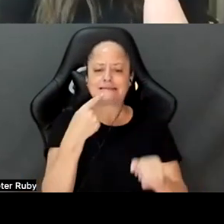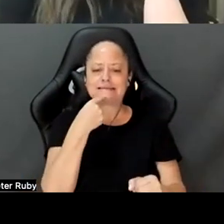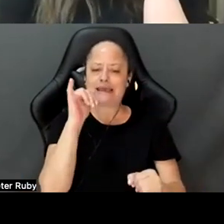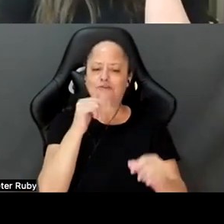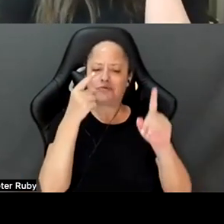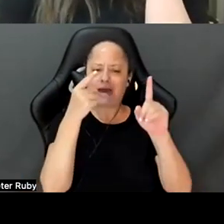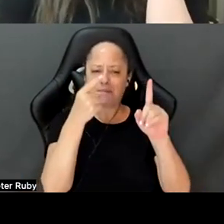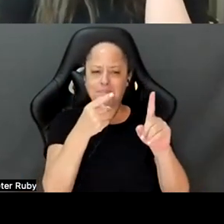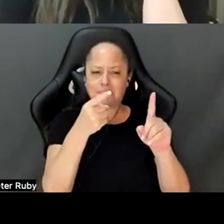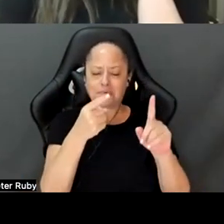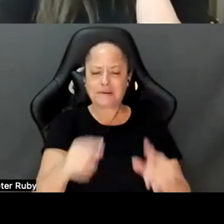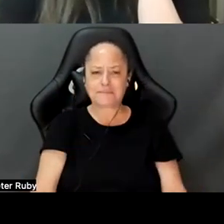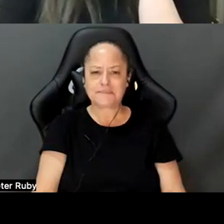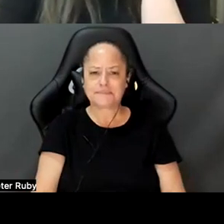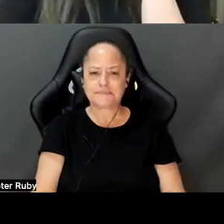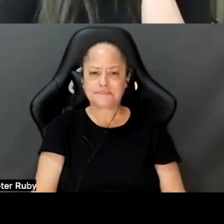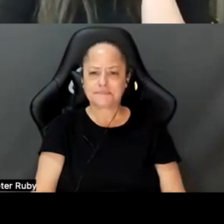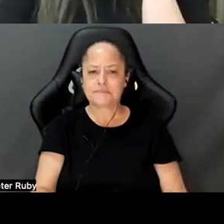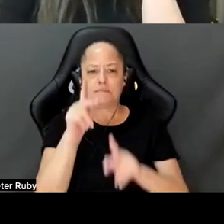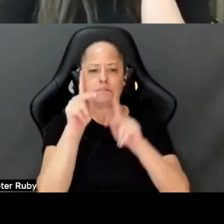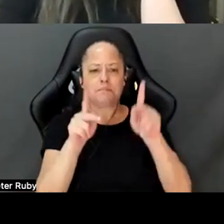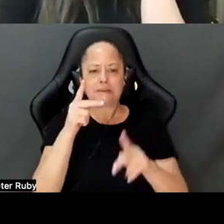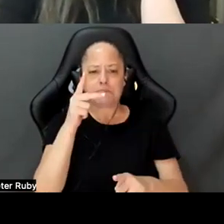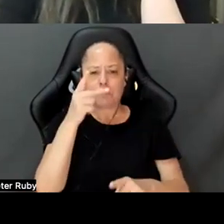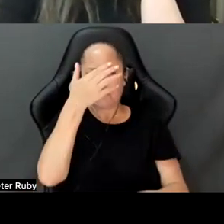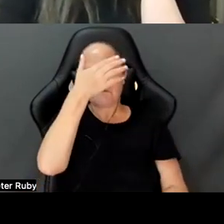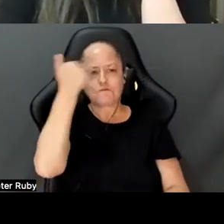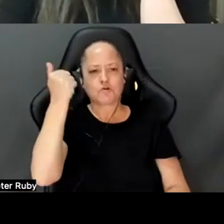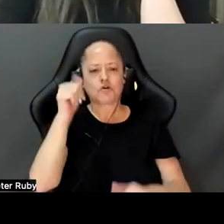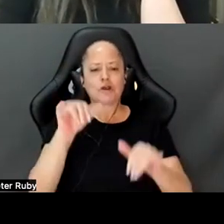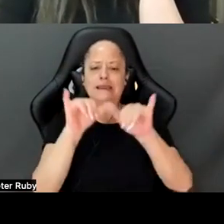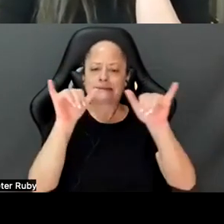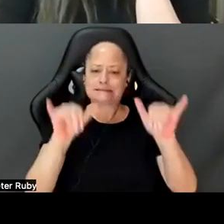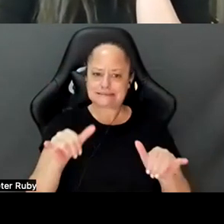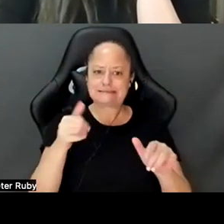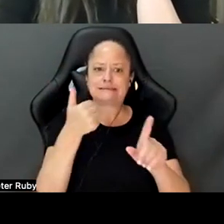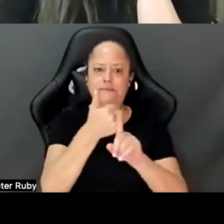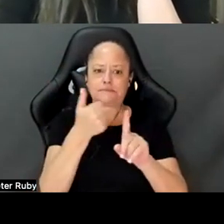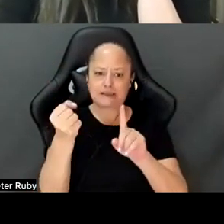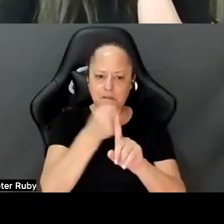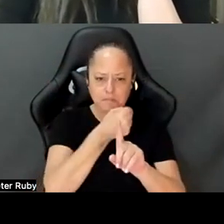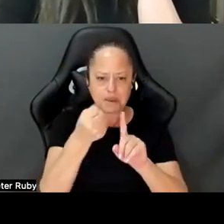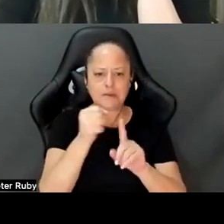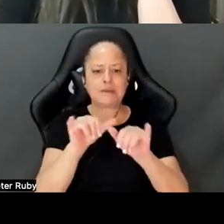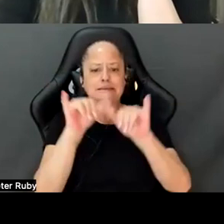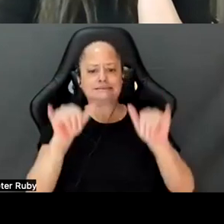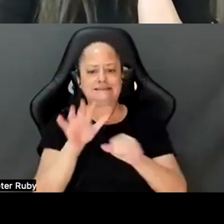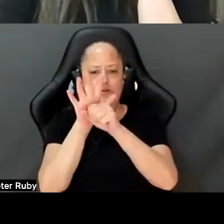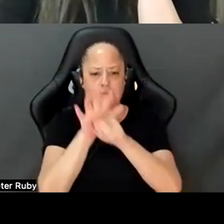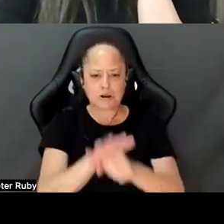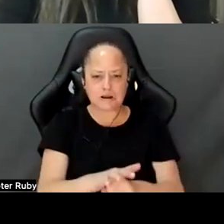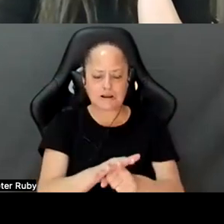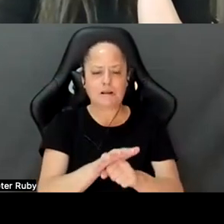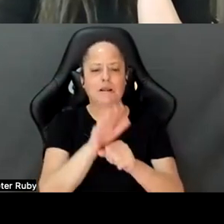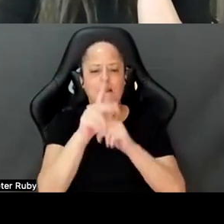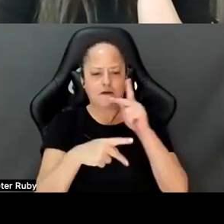think, is just people forget that systems are abusive. Systemic oppression is a form of